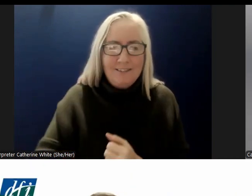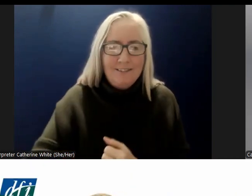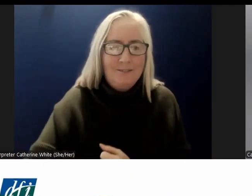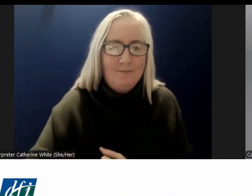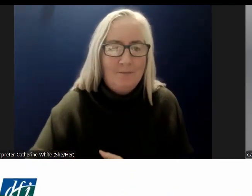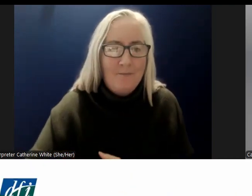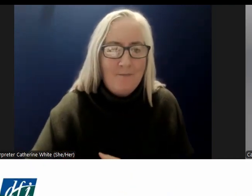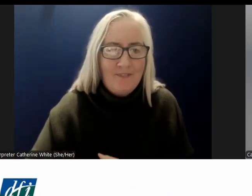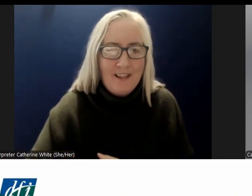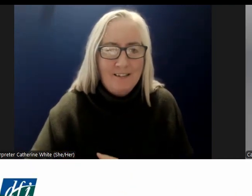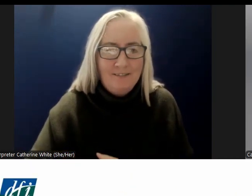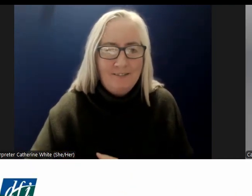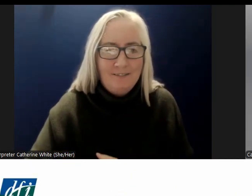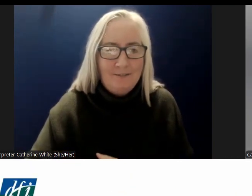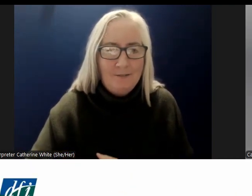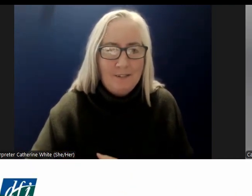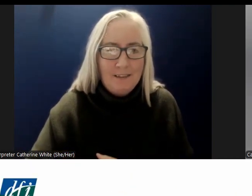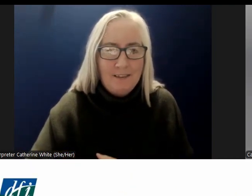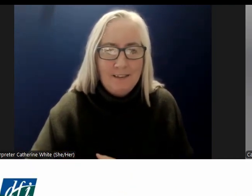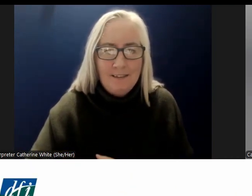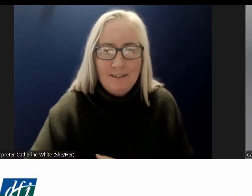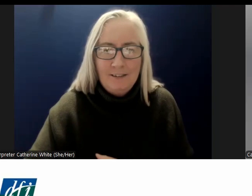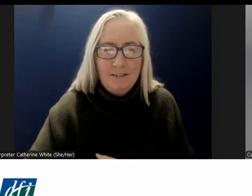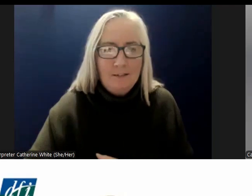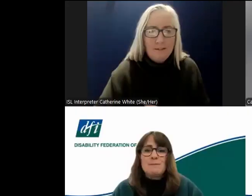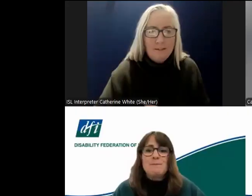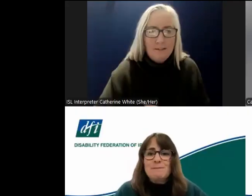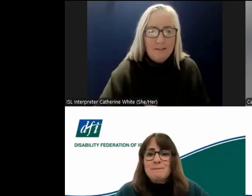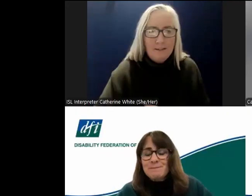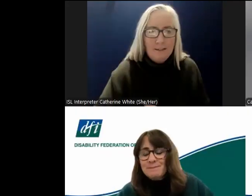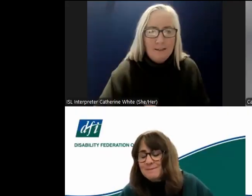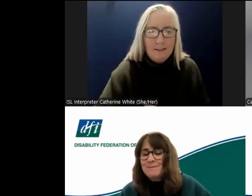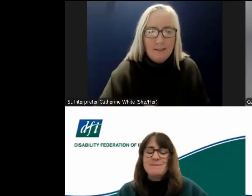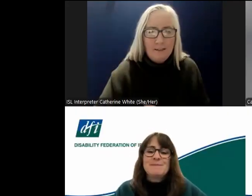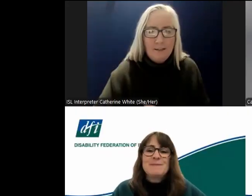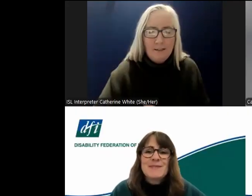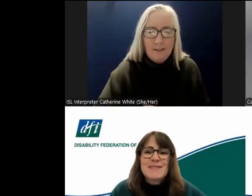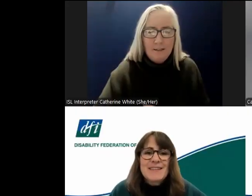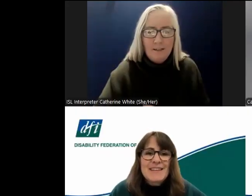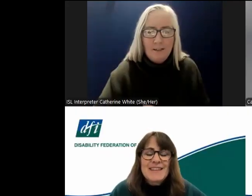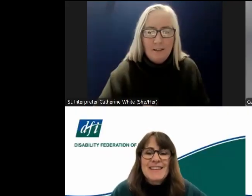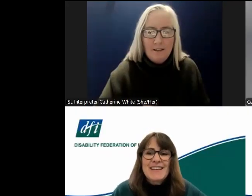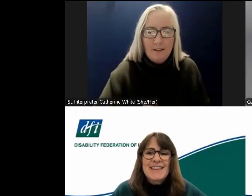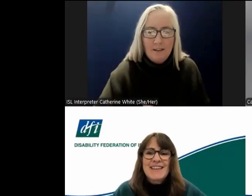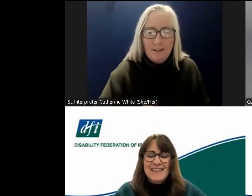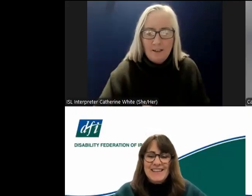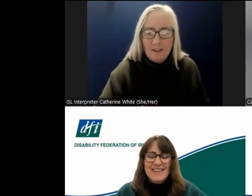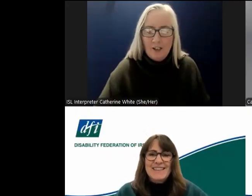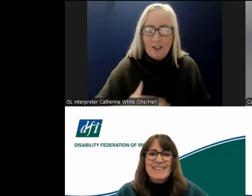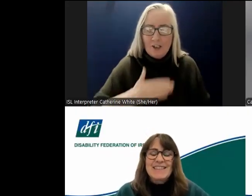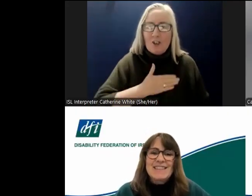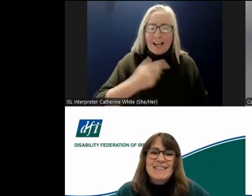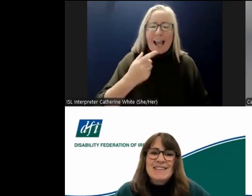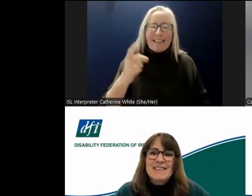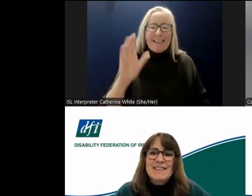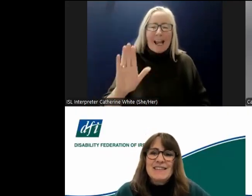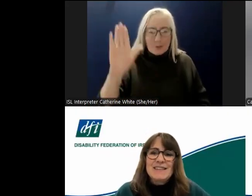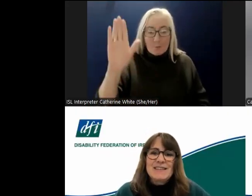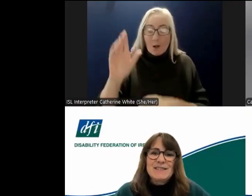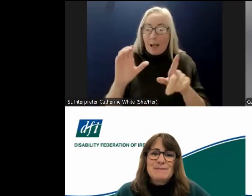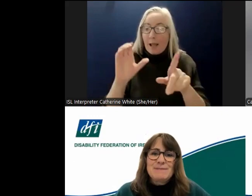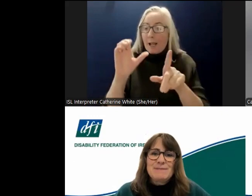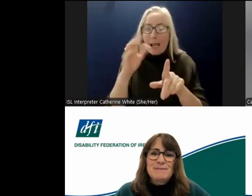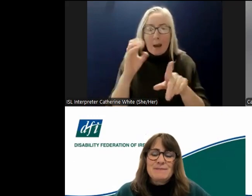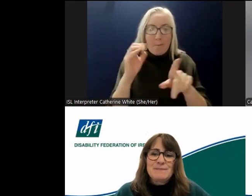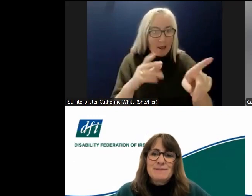Liam, thanks. Sorry, I can't see everybody, so Liam. Put my hand up, piece. So apologies for that. Thanks, Carmel.